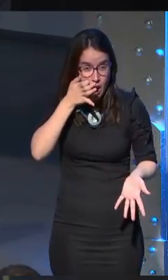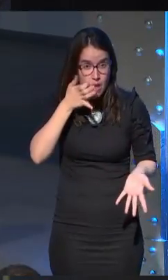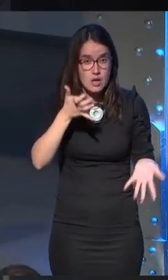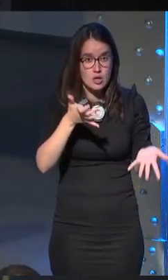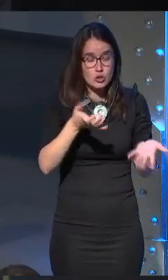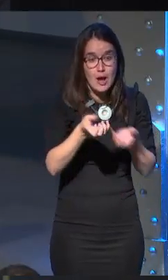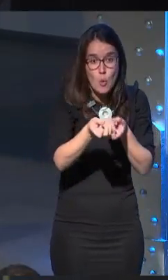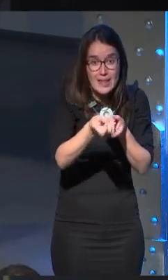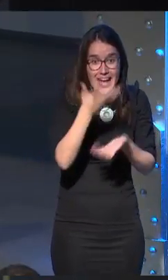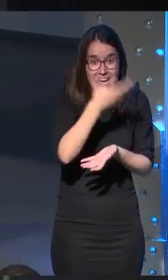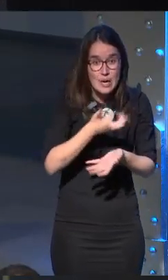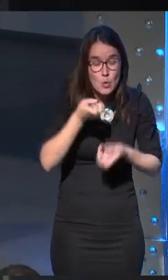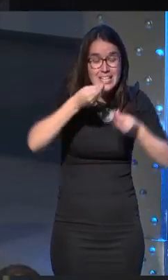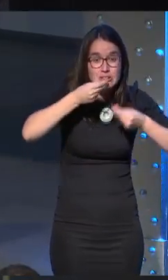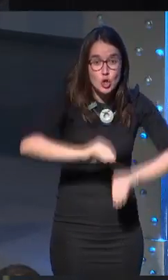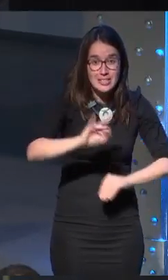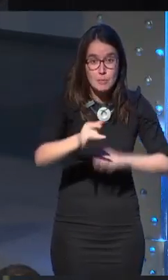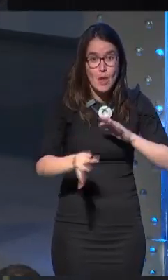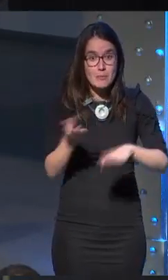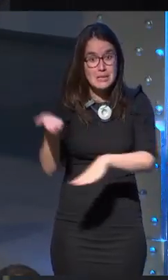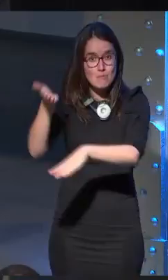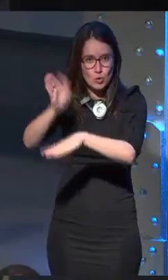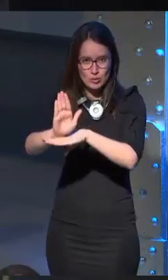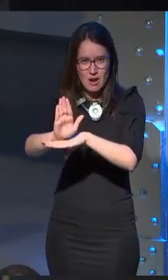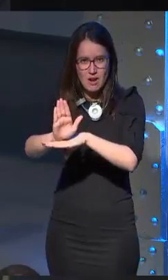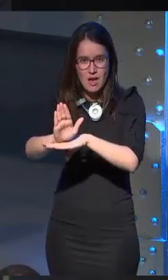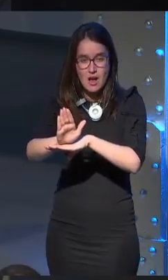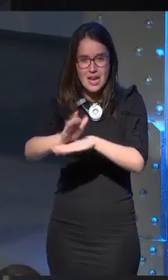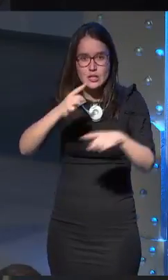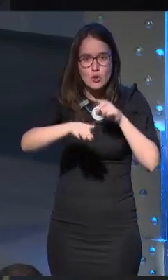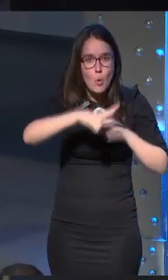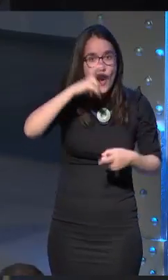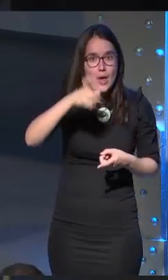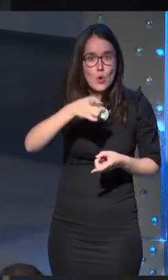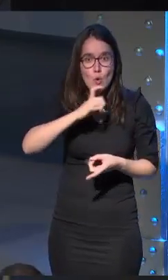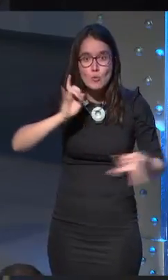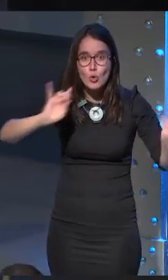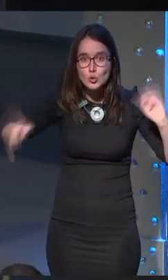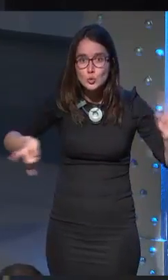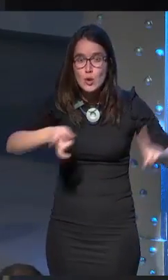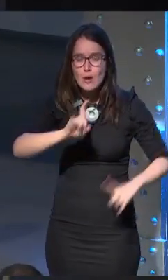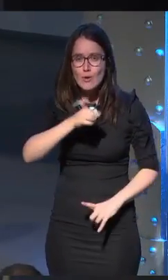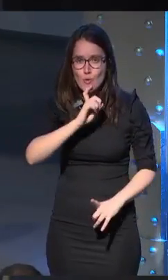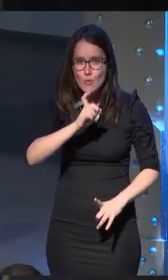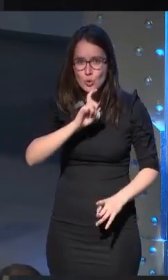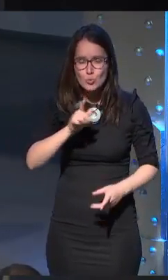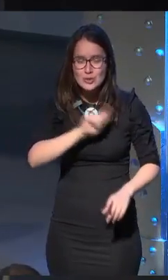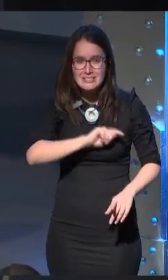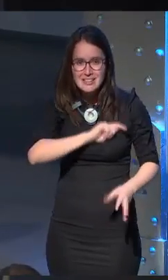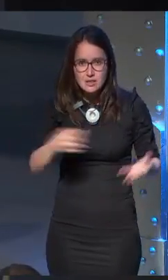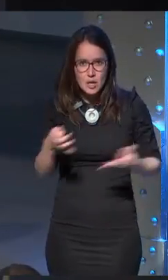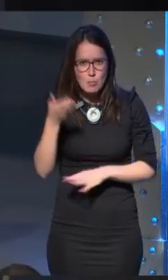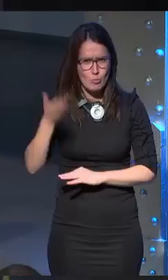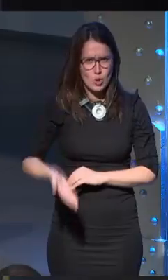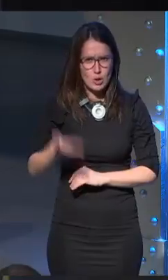let them know what things smell like, sound like, look like, feel like. So that's why there's a lot of examples in this book about how things taste, how